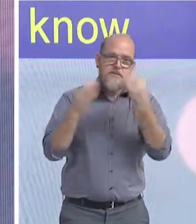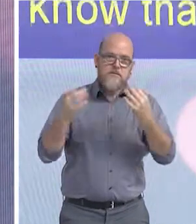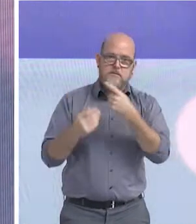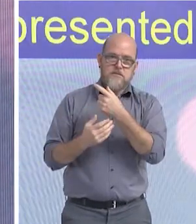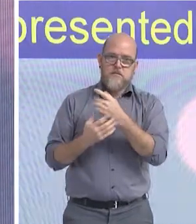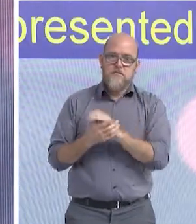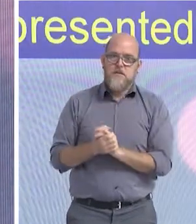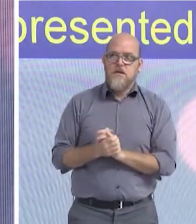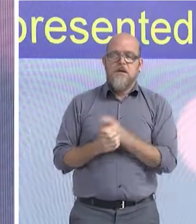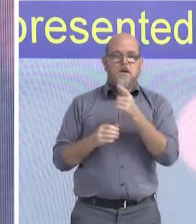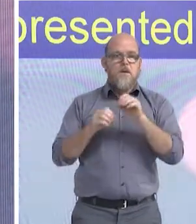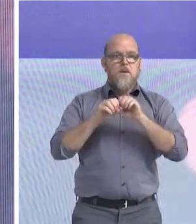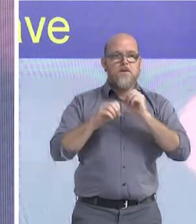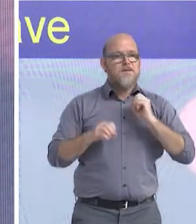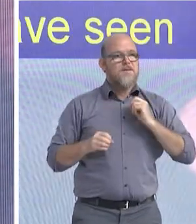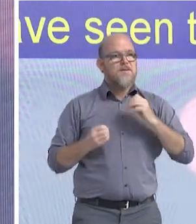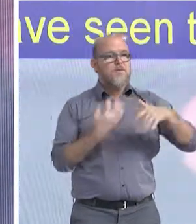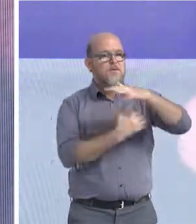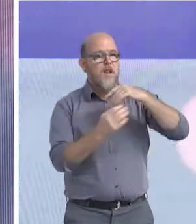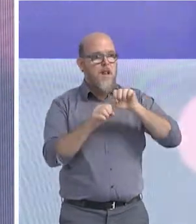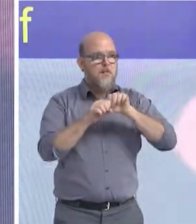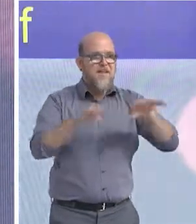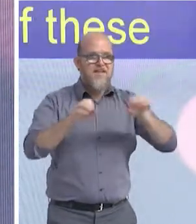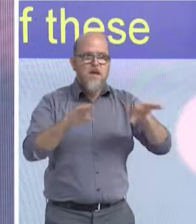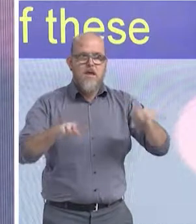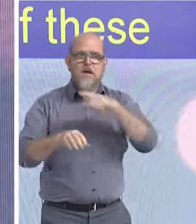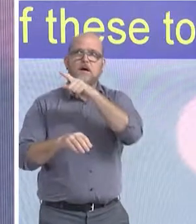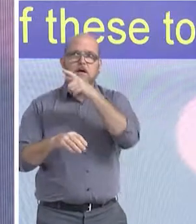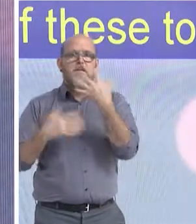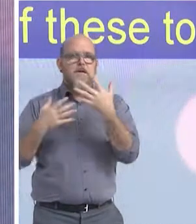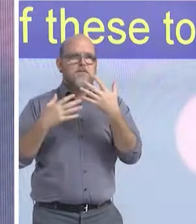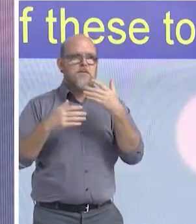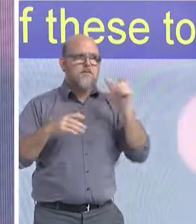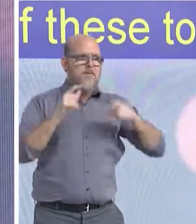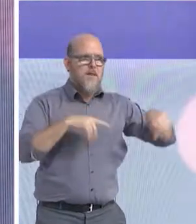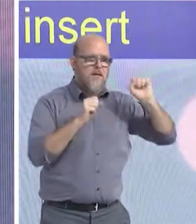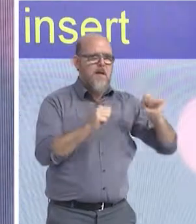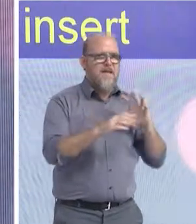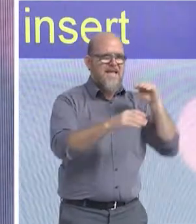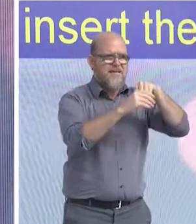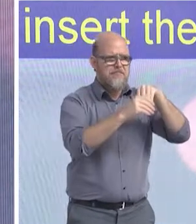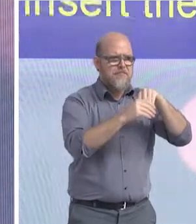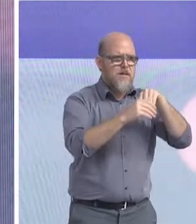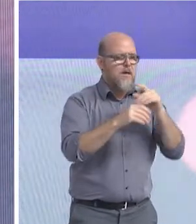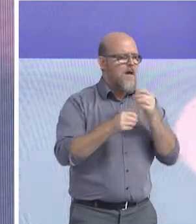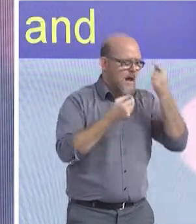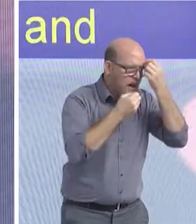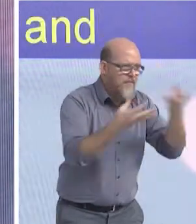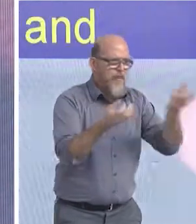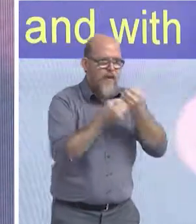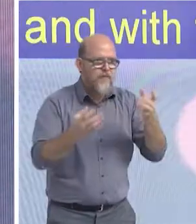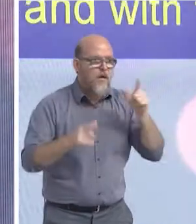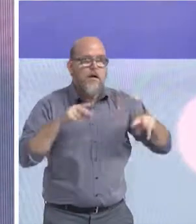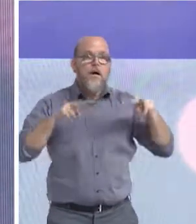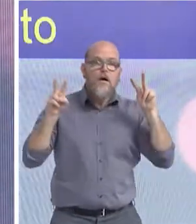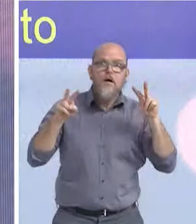have seen that they have all of these tools in which they can insert themselves positively and with fantastic results into the democratic system. So